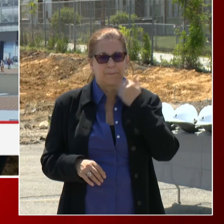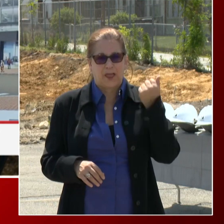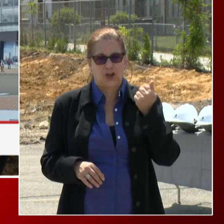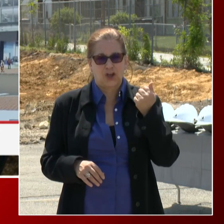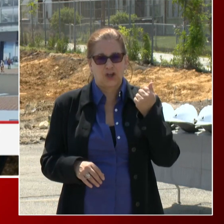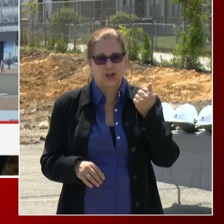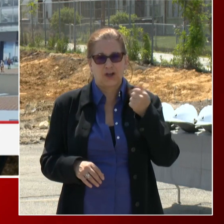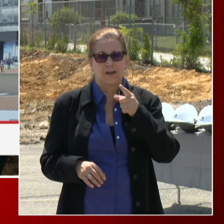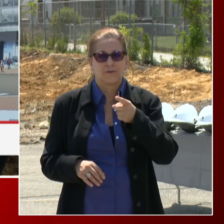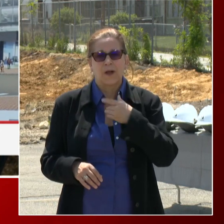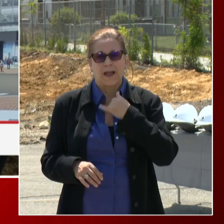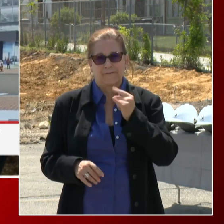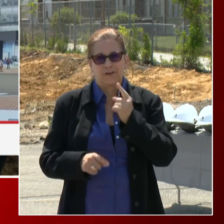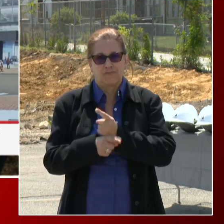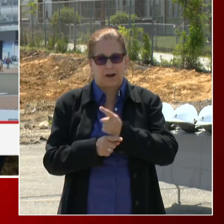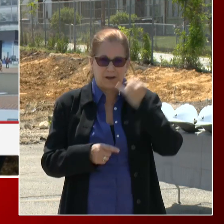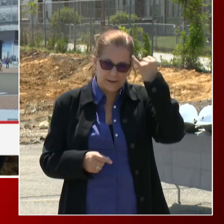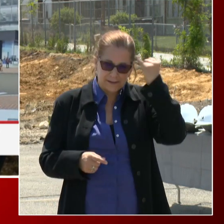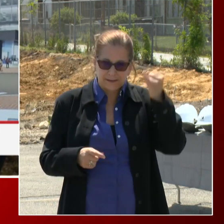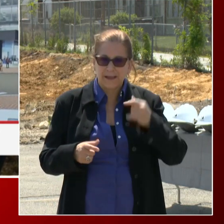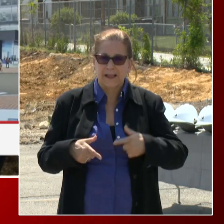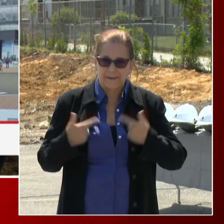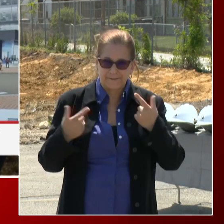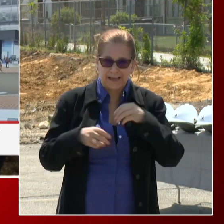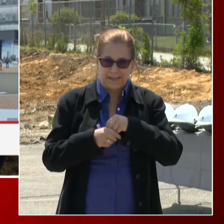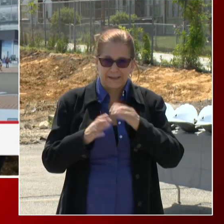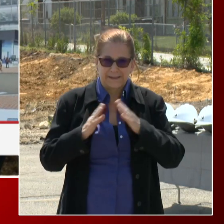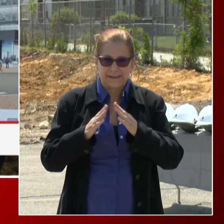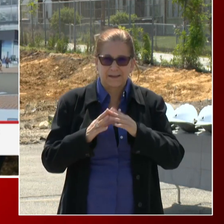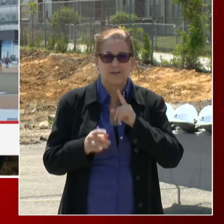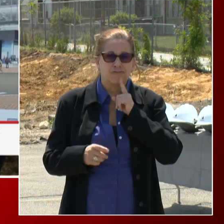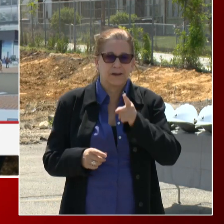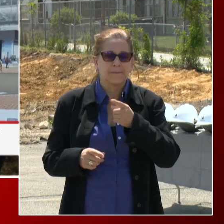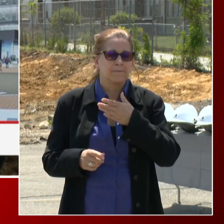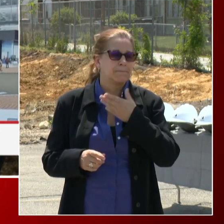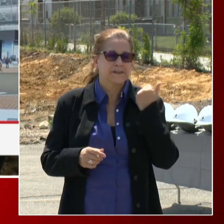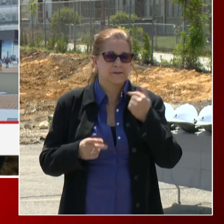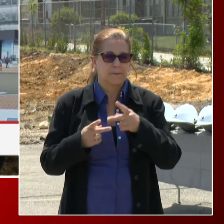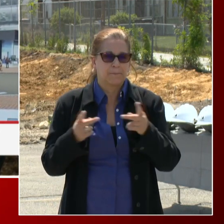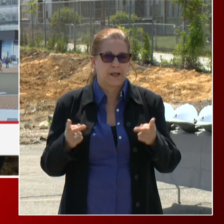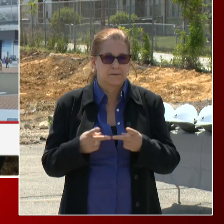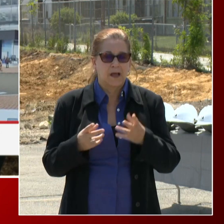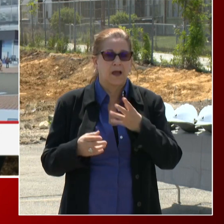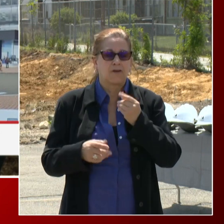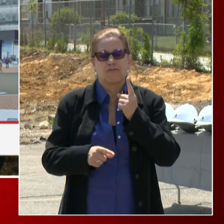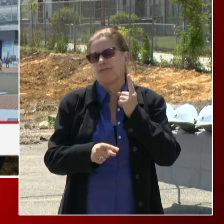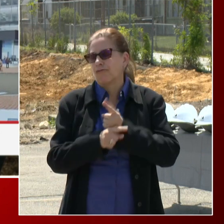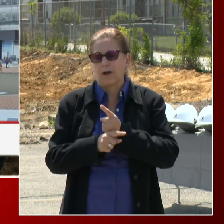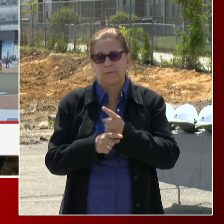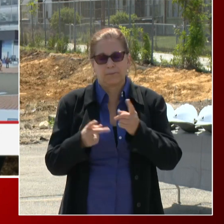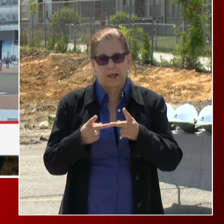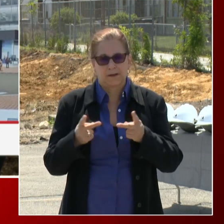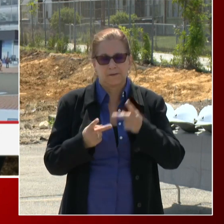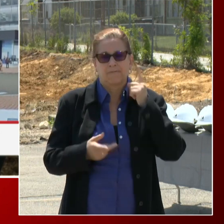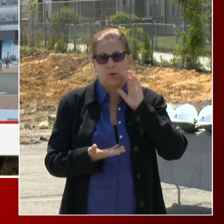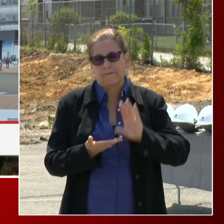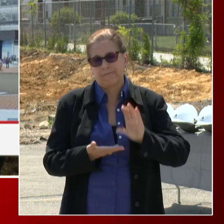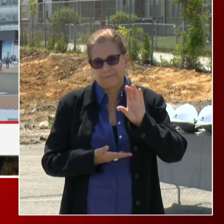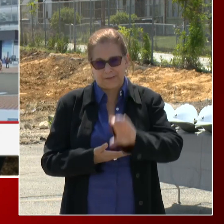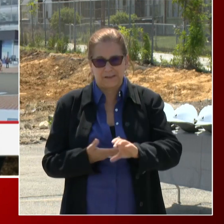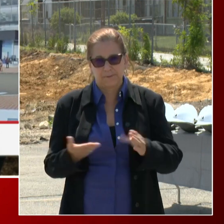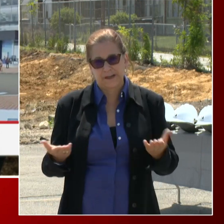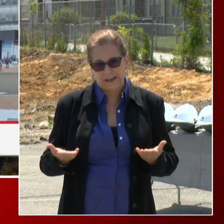right. The inner city is the place where we should be investing our capital. And I stand here today to speak for the